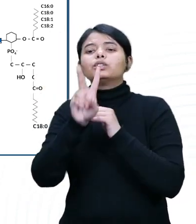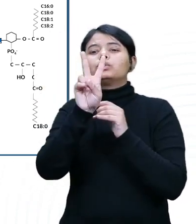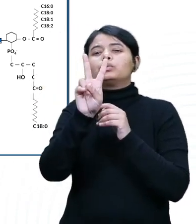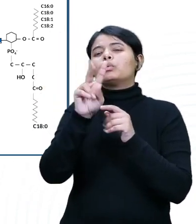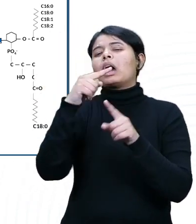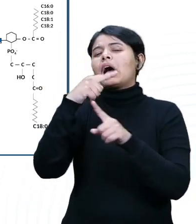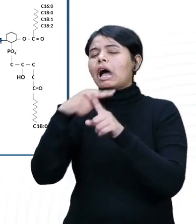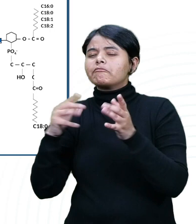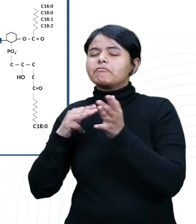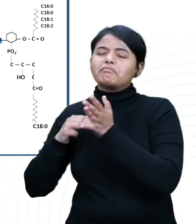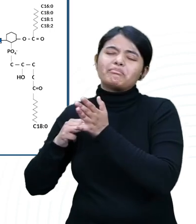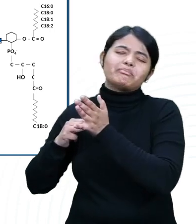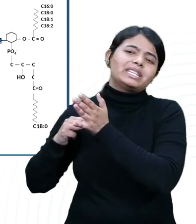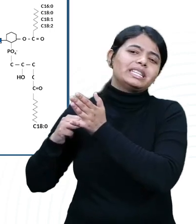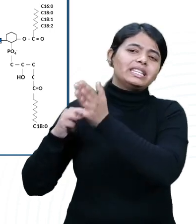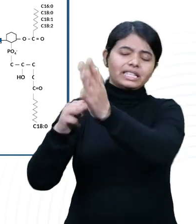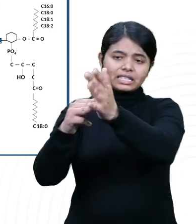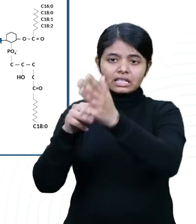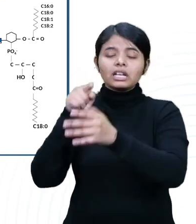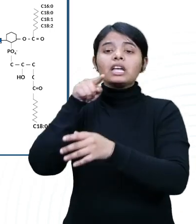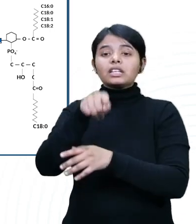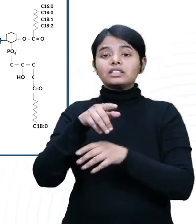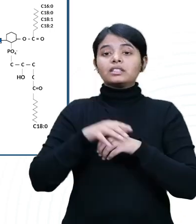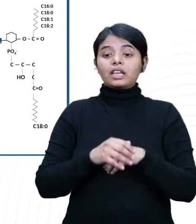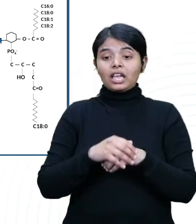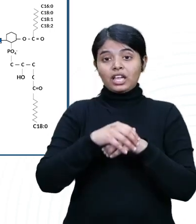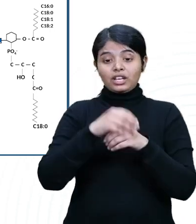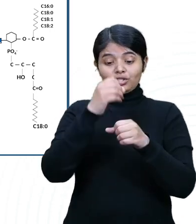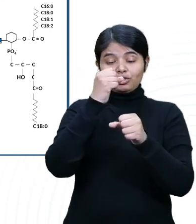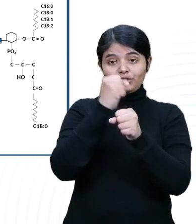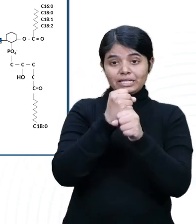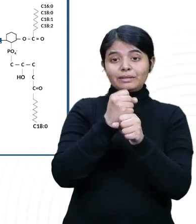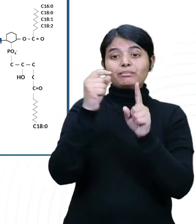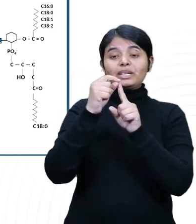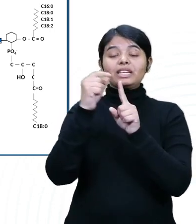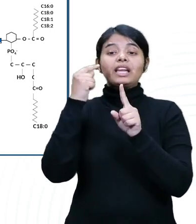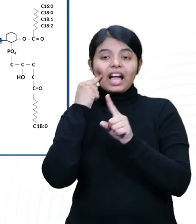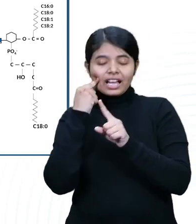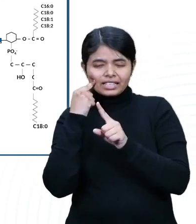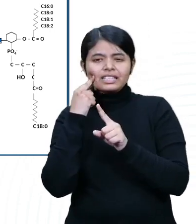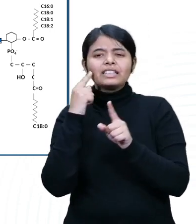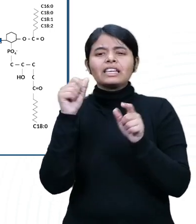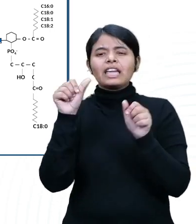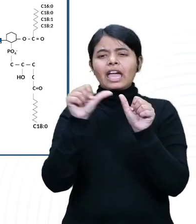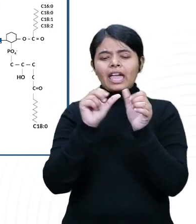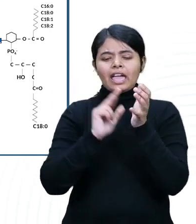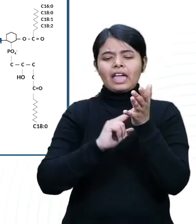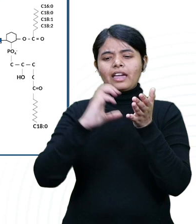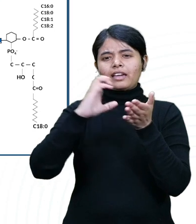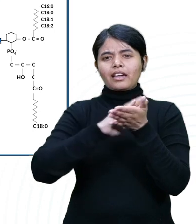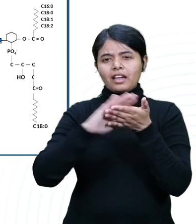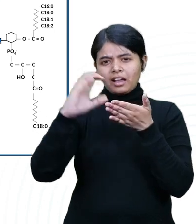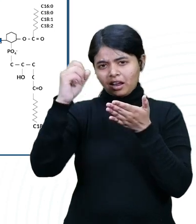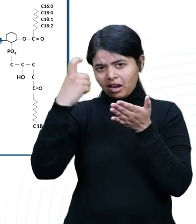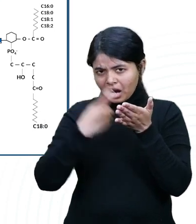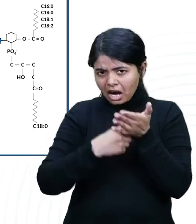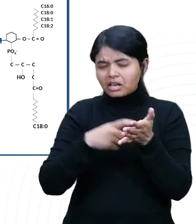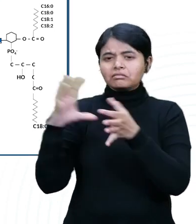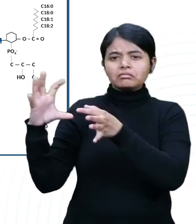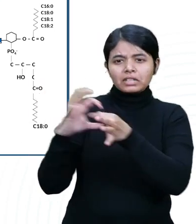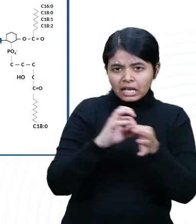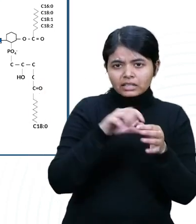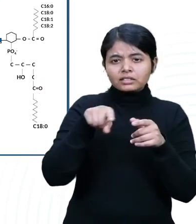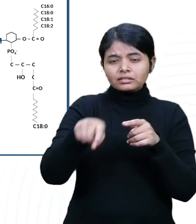a phosphoethanolamine group. Now this glycan core or the mannose residues can further be modified with glycan